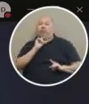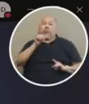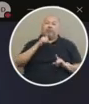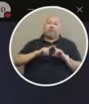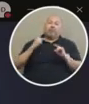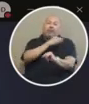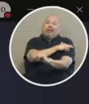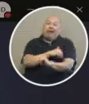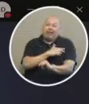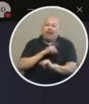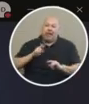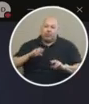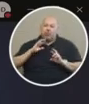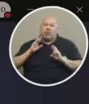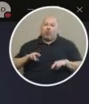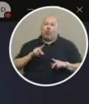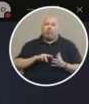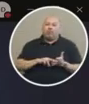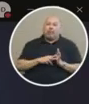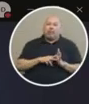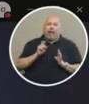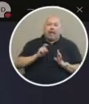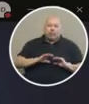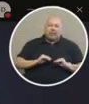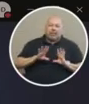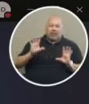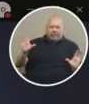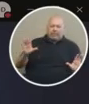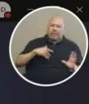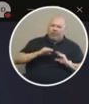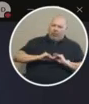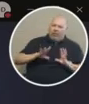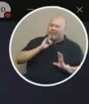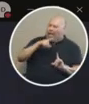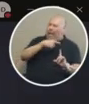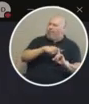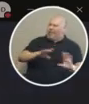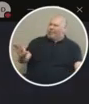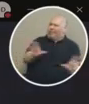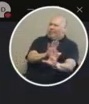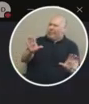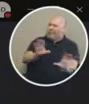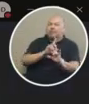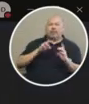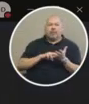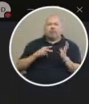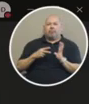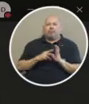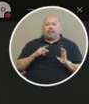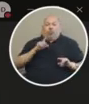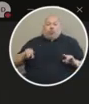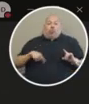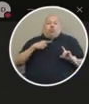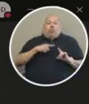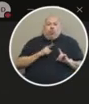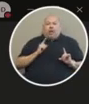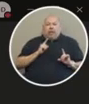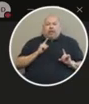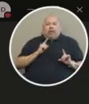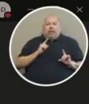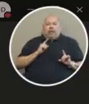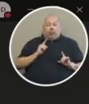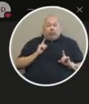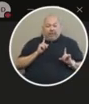system. So they have to report. To clarify my request, not positive cases, but when they issue